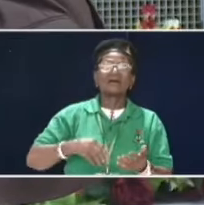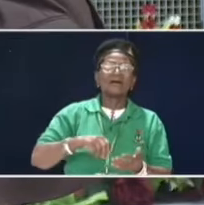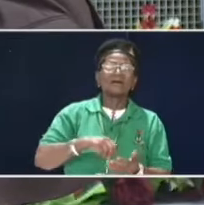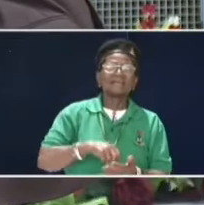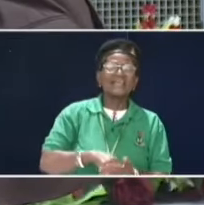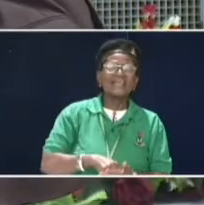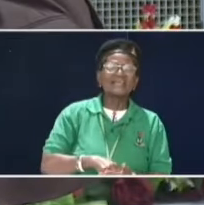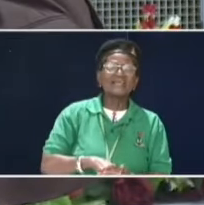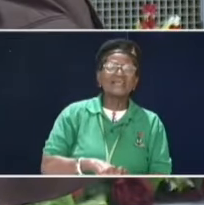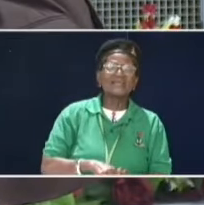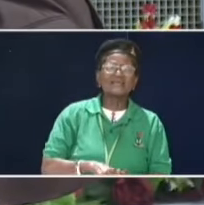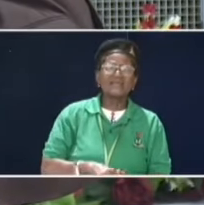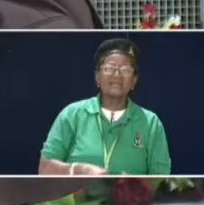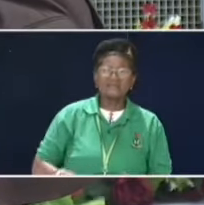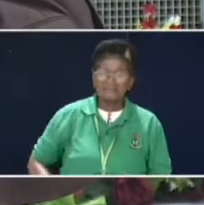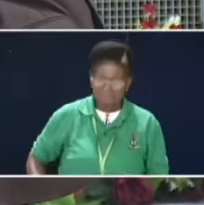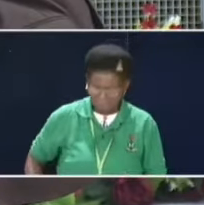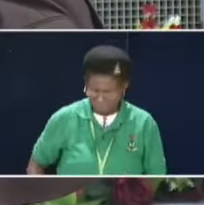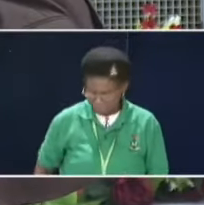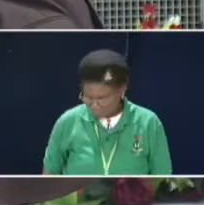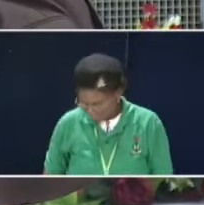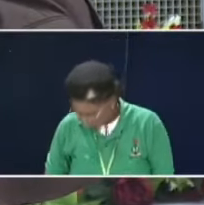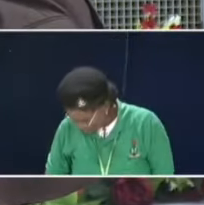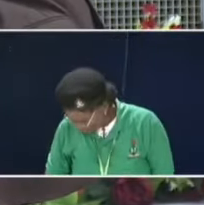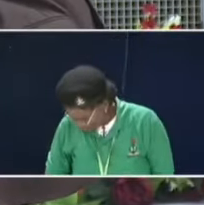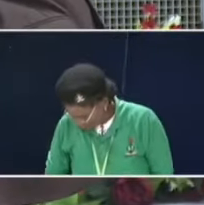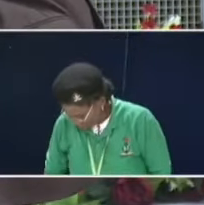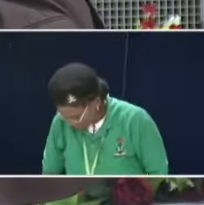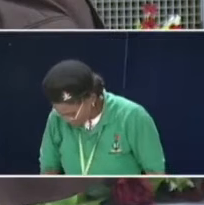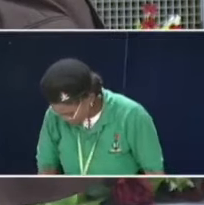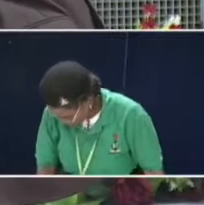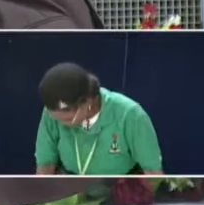the God of Abraham,